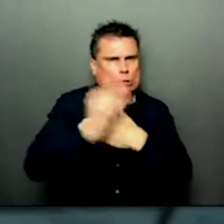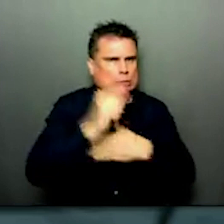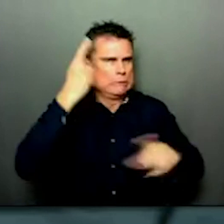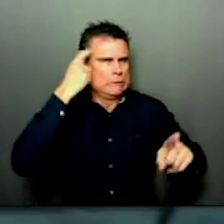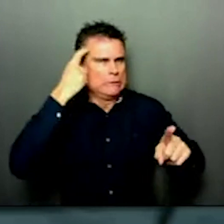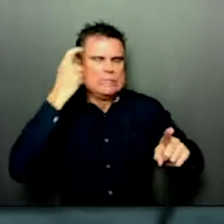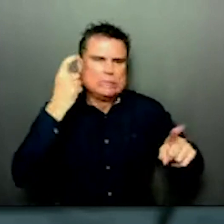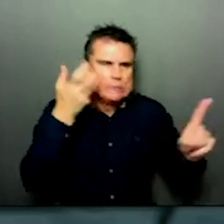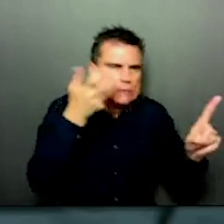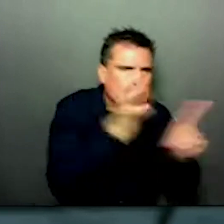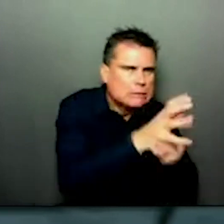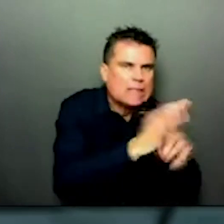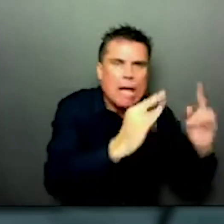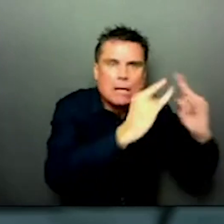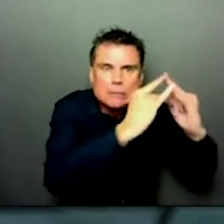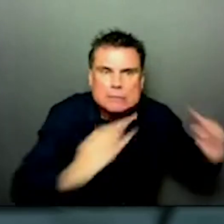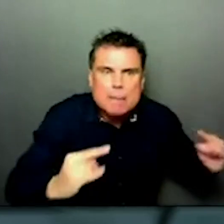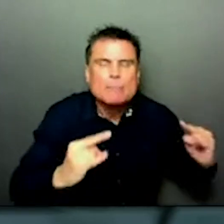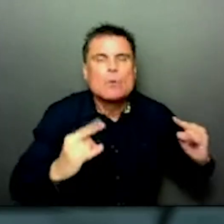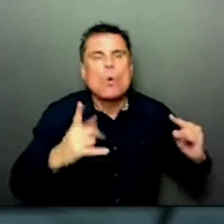interior, to try and address them.